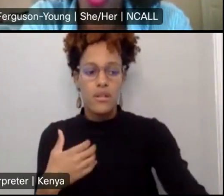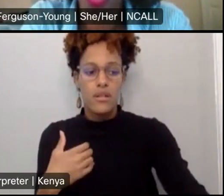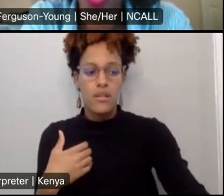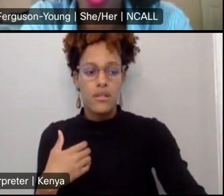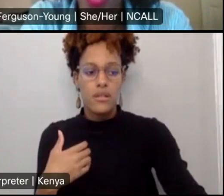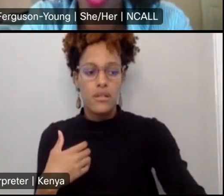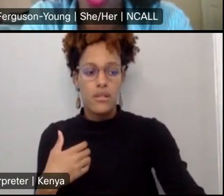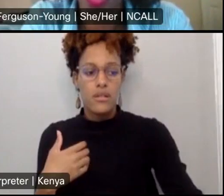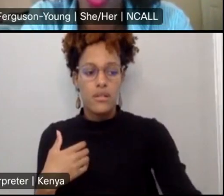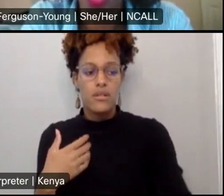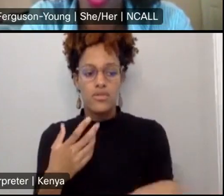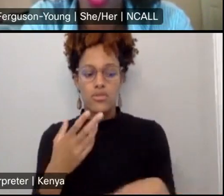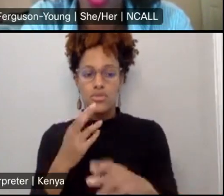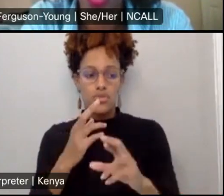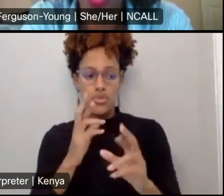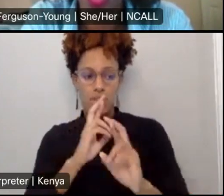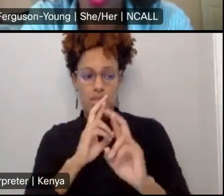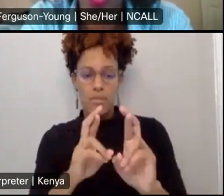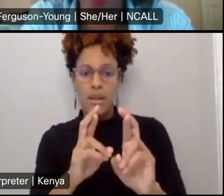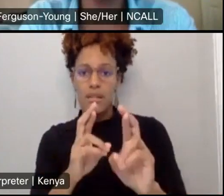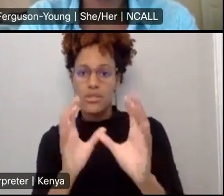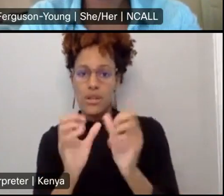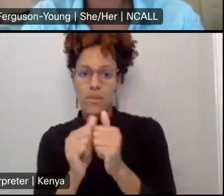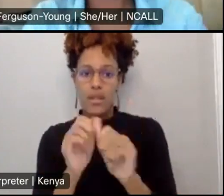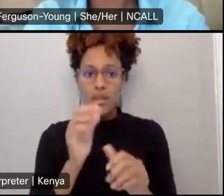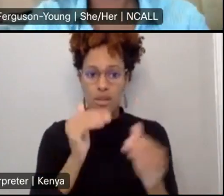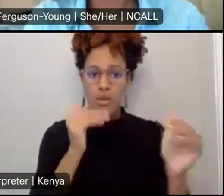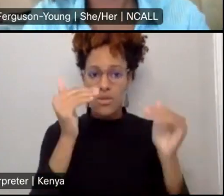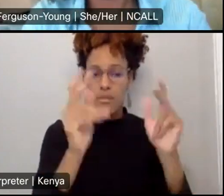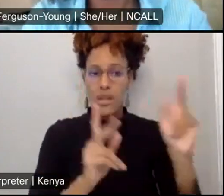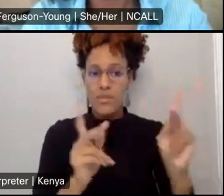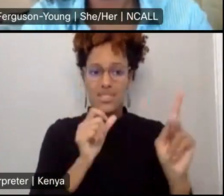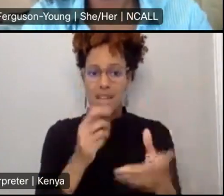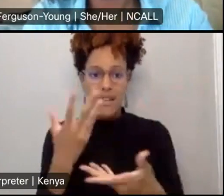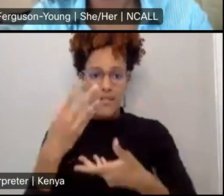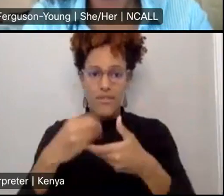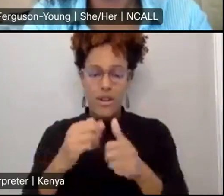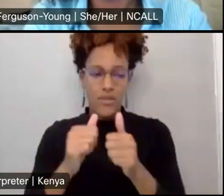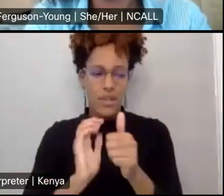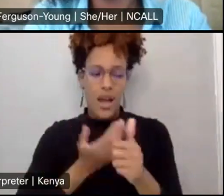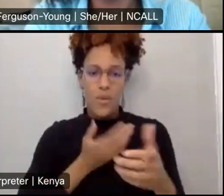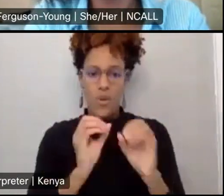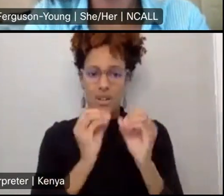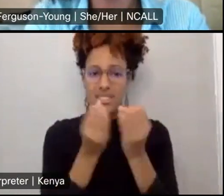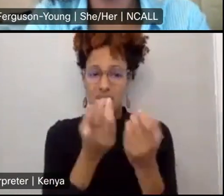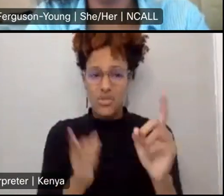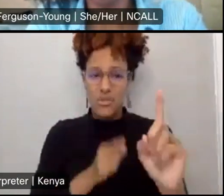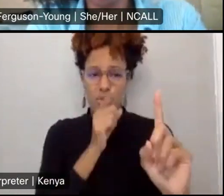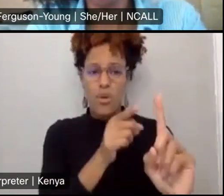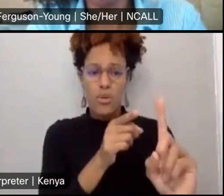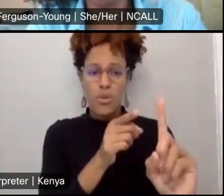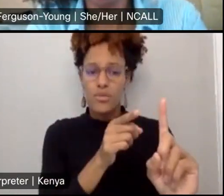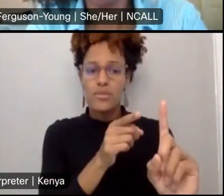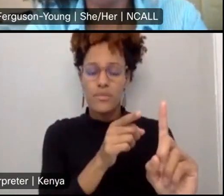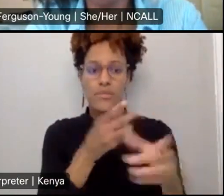treat and respect our elders was not being reflected within our organizational mission. And